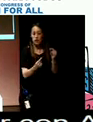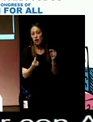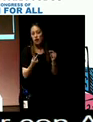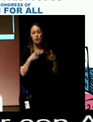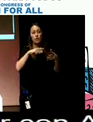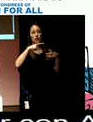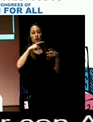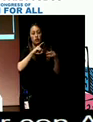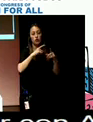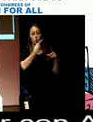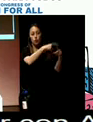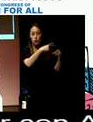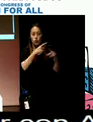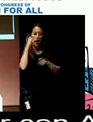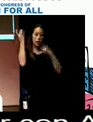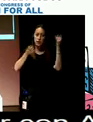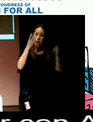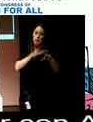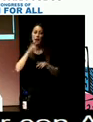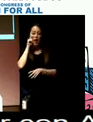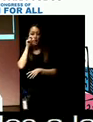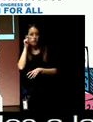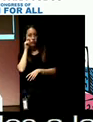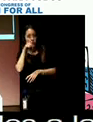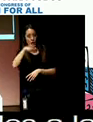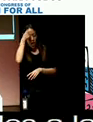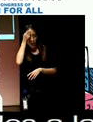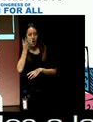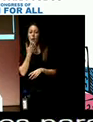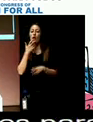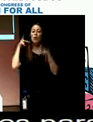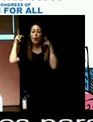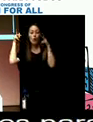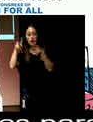a hotel, transport, considering that most people will probably come in through Madrid,